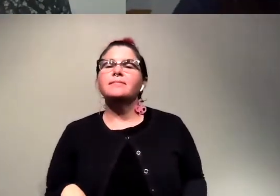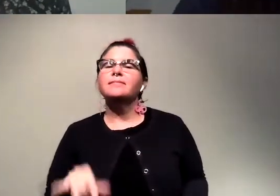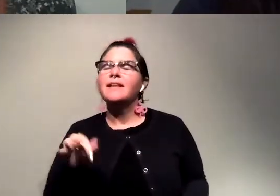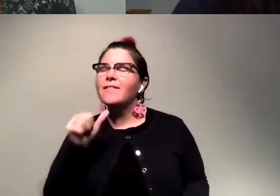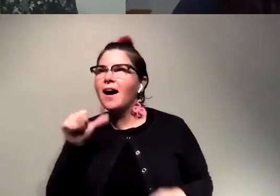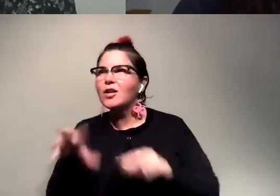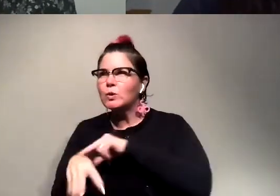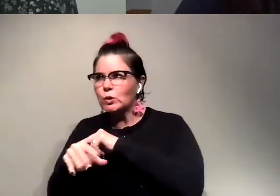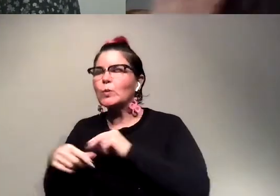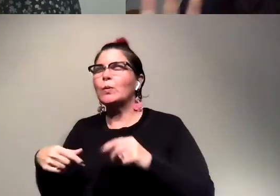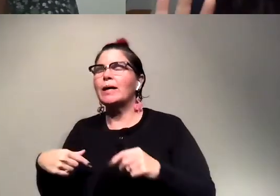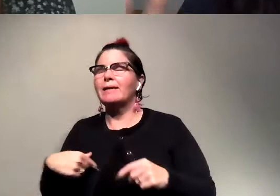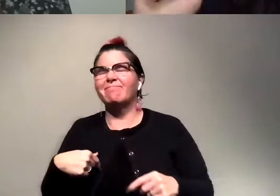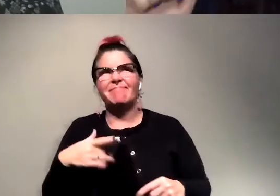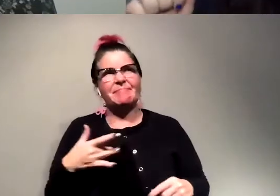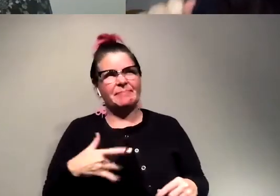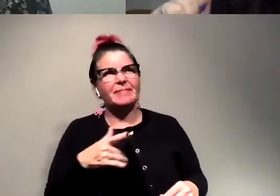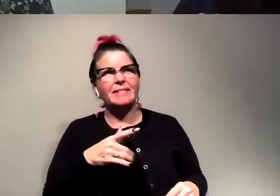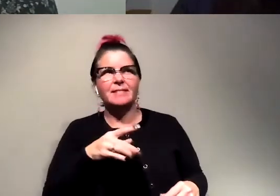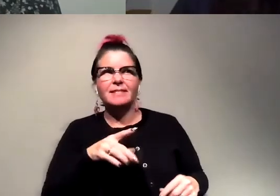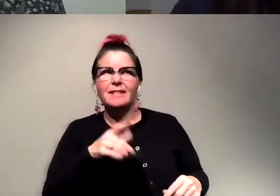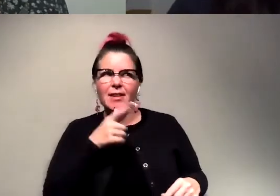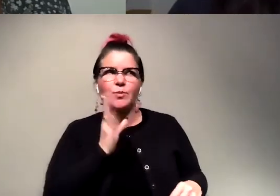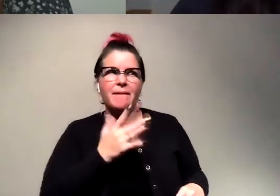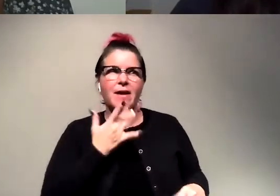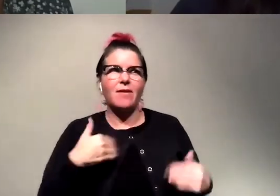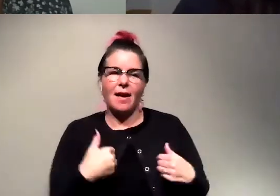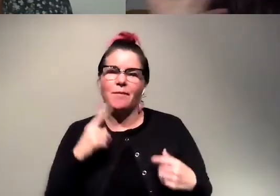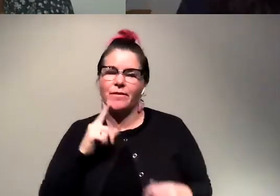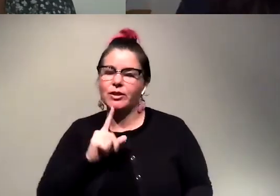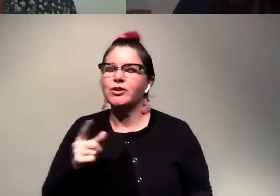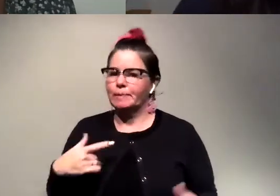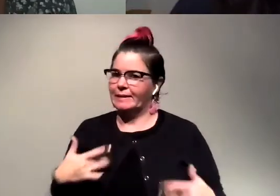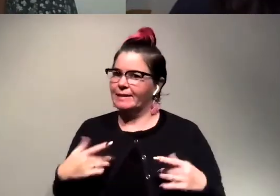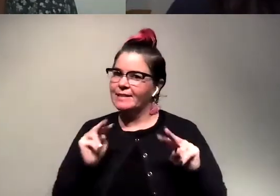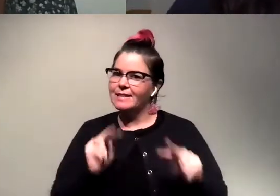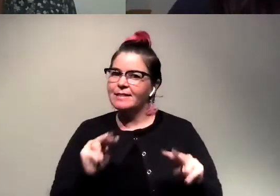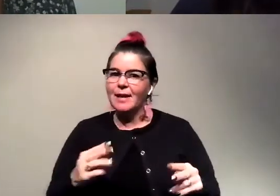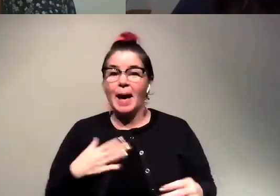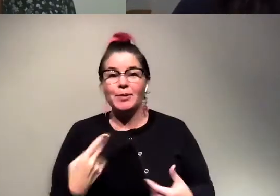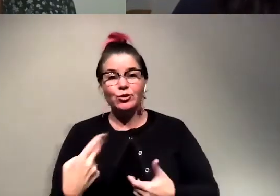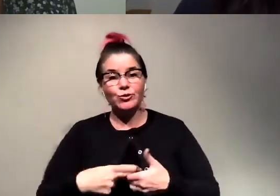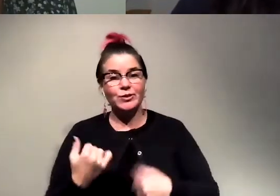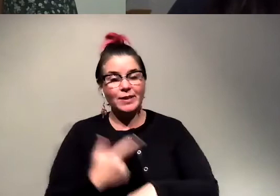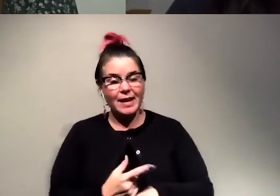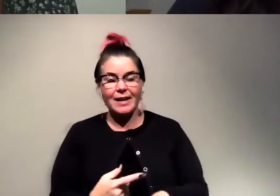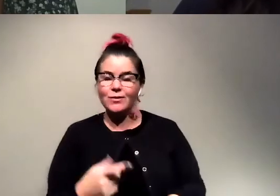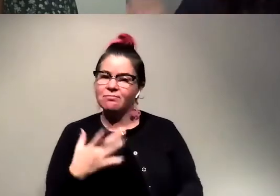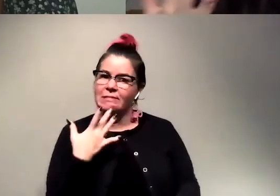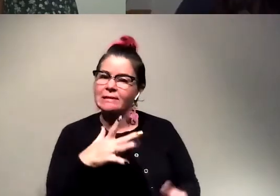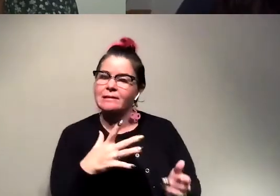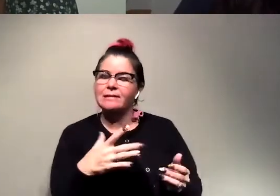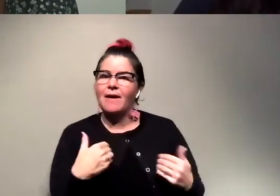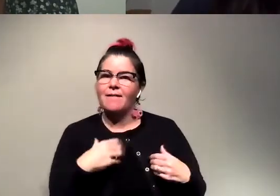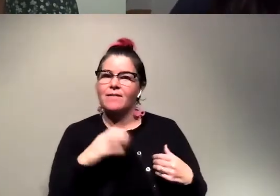lizards would be one of my favorite animals for sure. So I'm super excited for this session. I'm so glad that you're all here, and we're really lucky to have